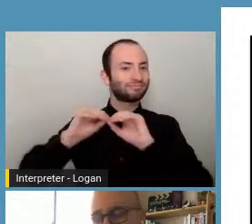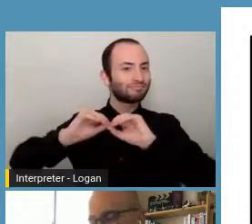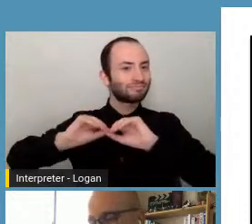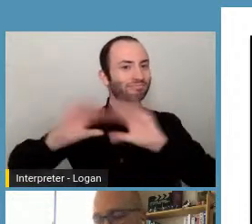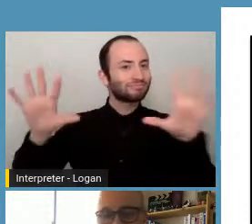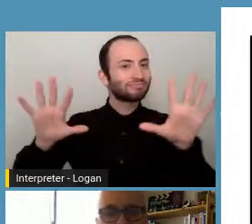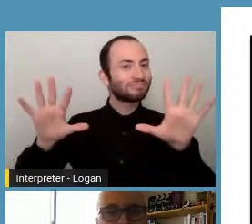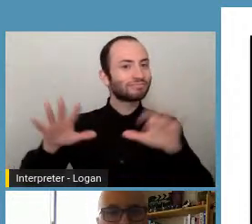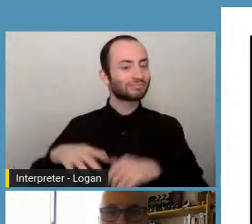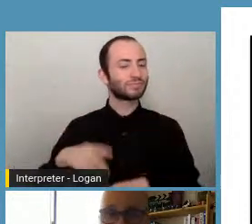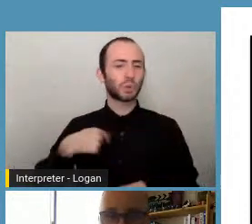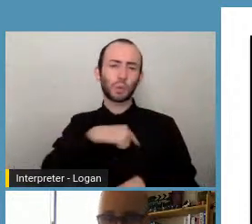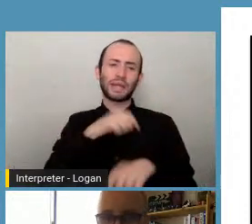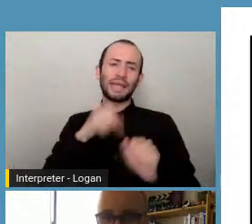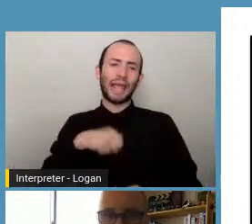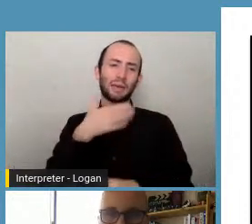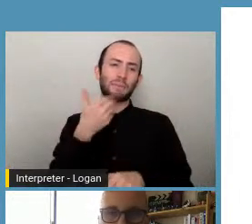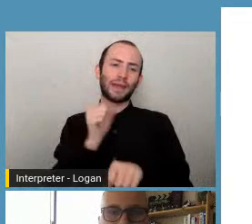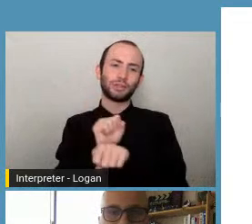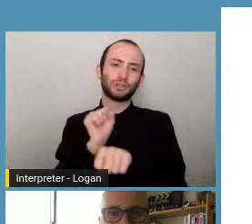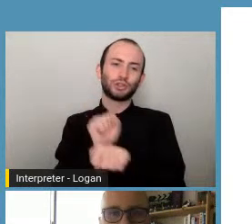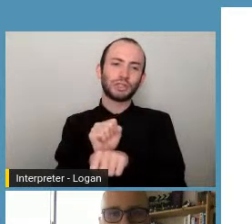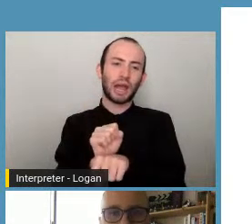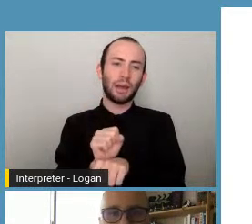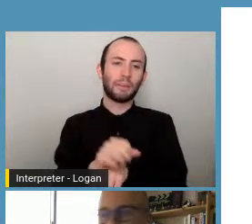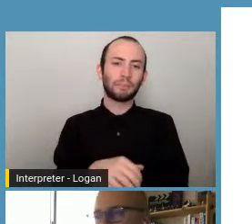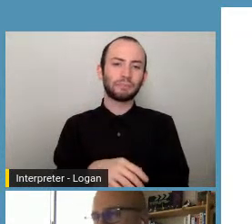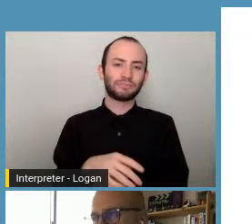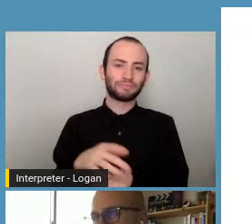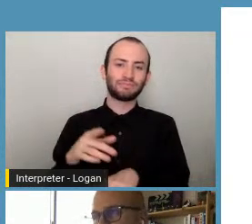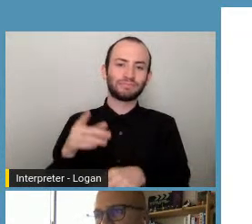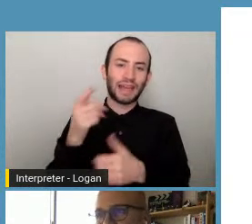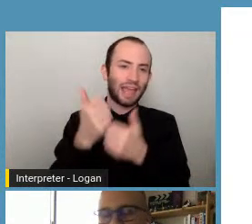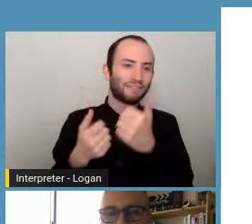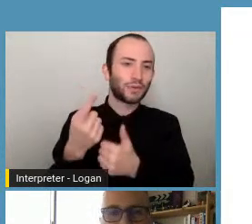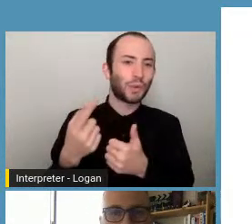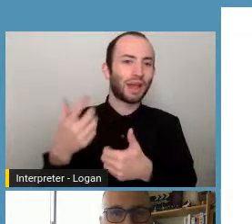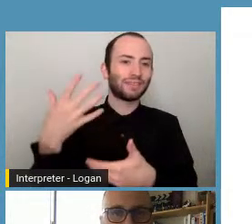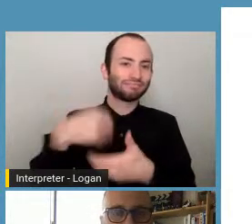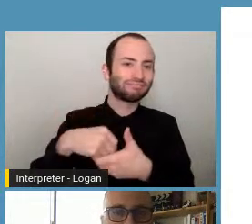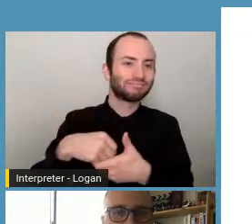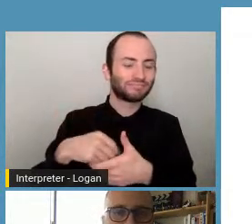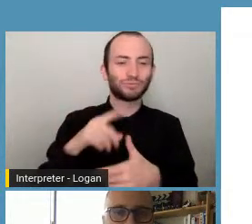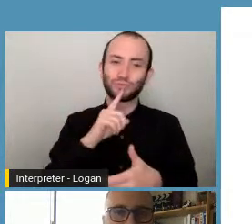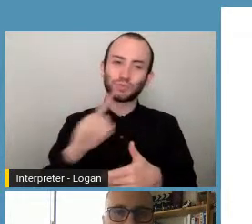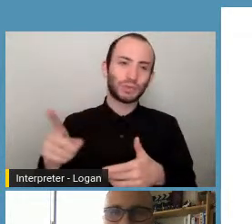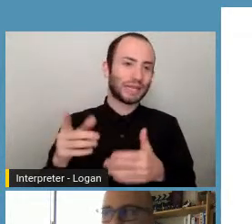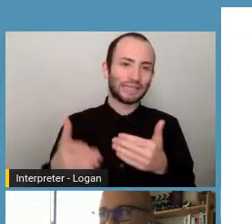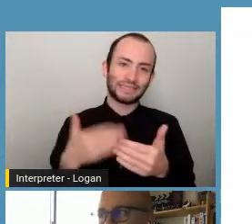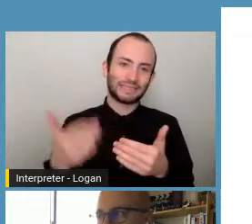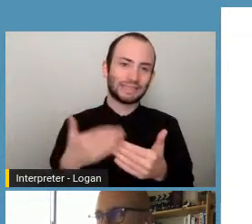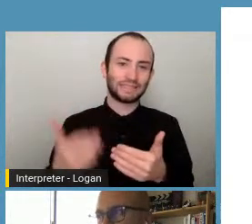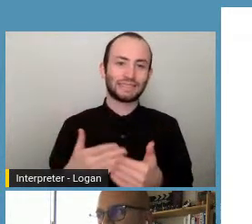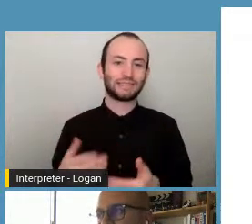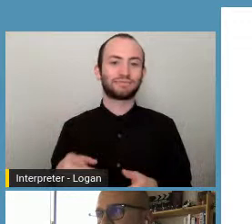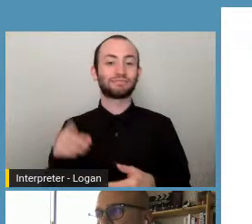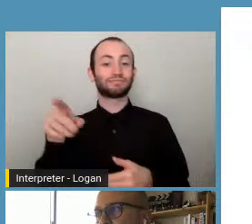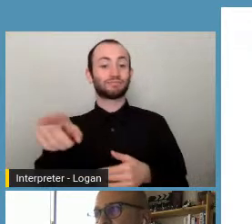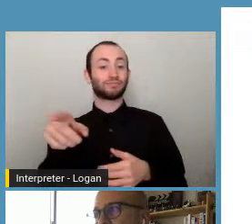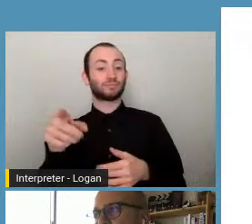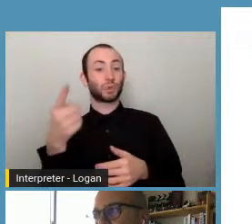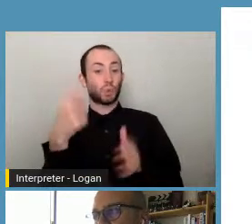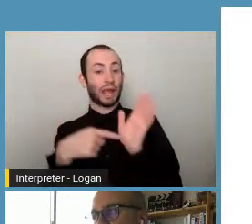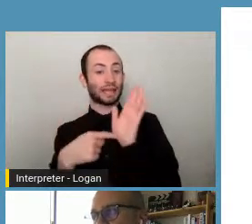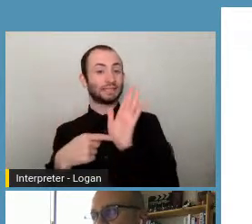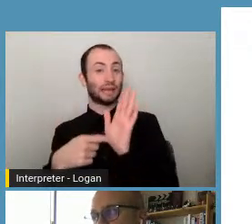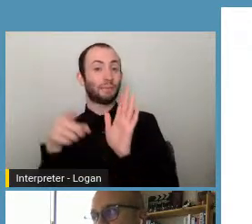better job on. And it's, quite easy. This is just an example from the Royal Alberta Museum website. So they're saying at this